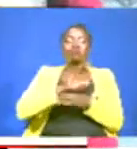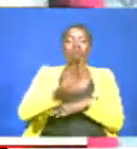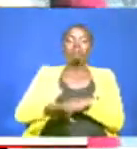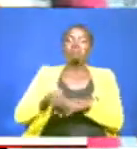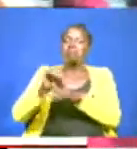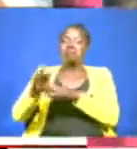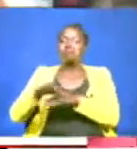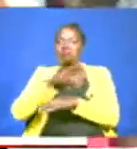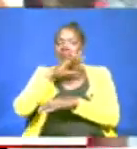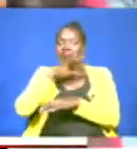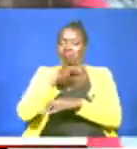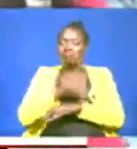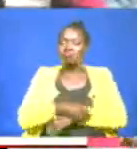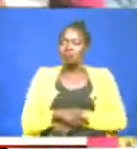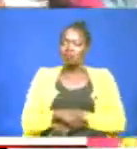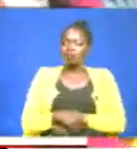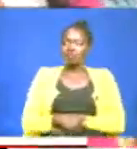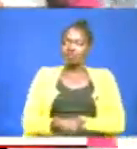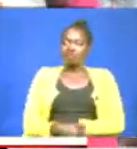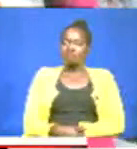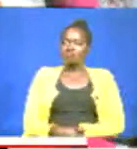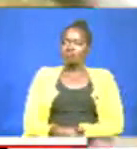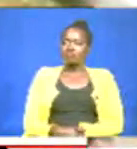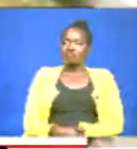taka. Jacqueline Osharia for Prime Edition.